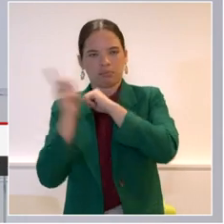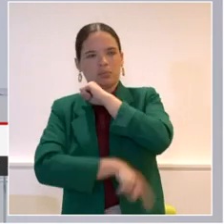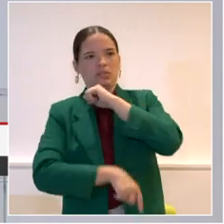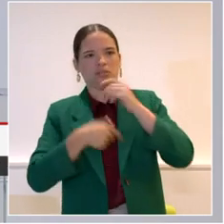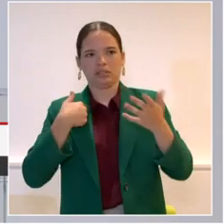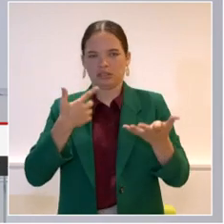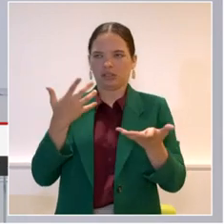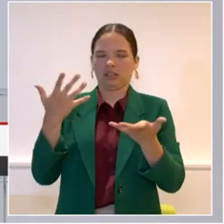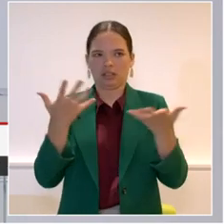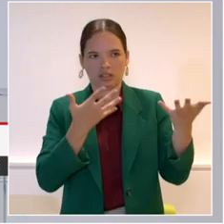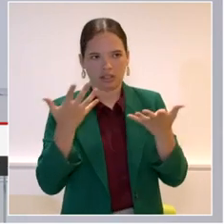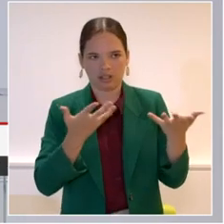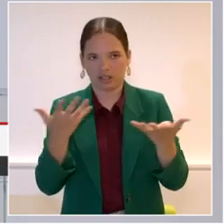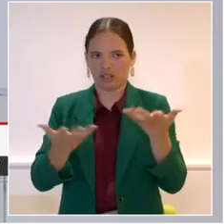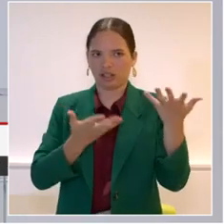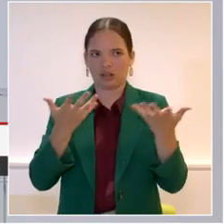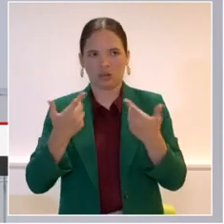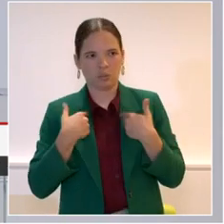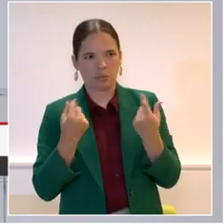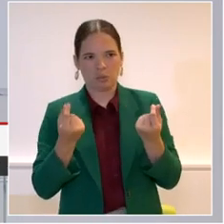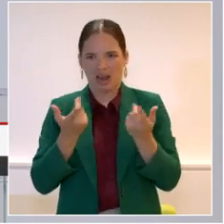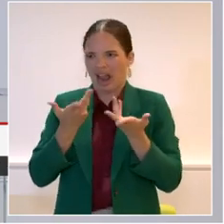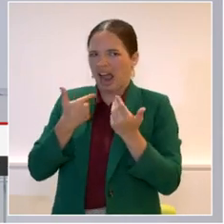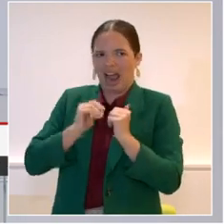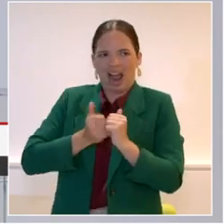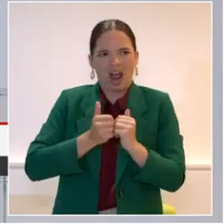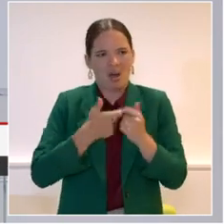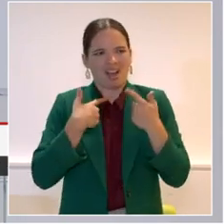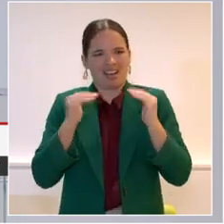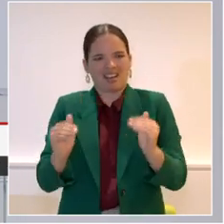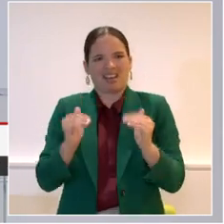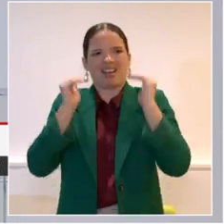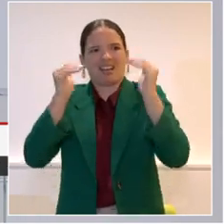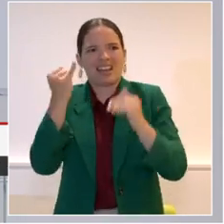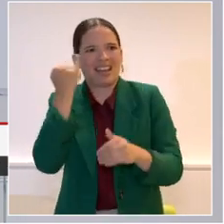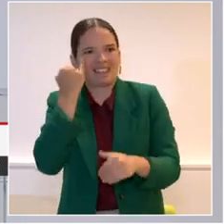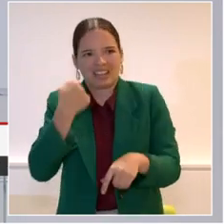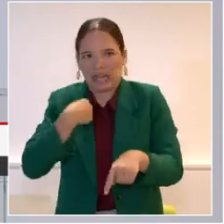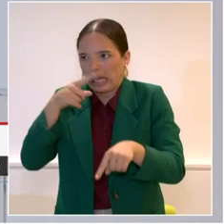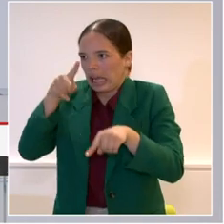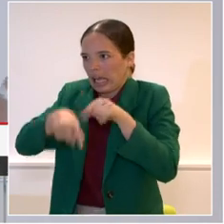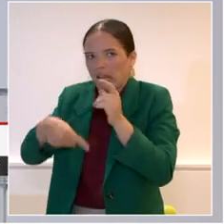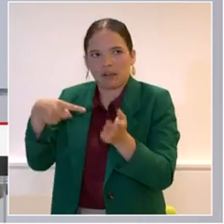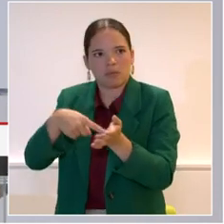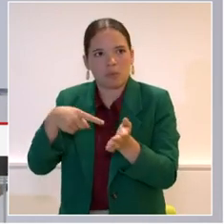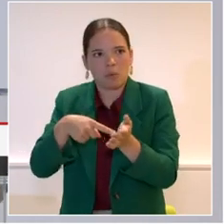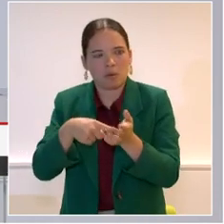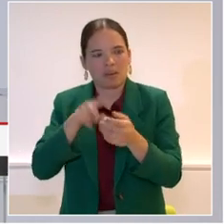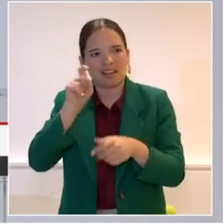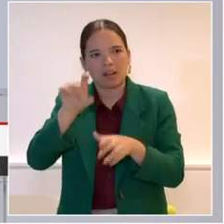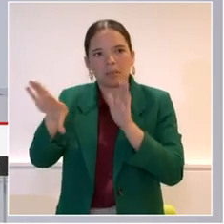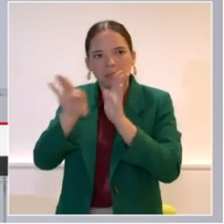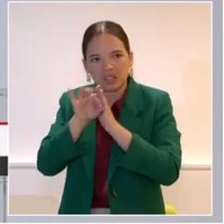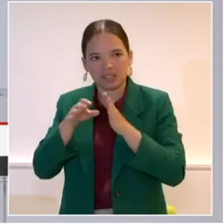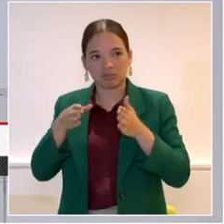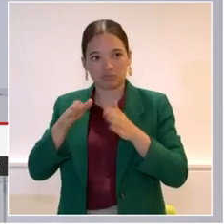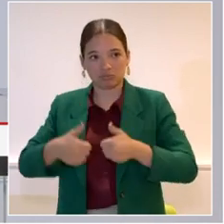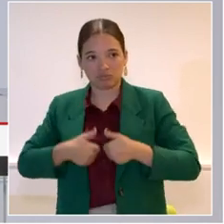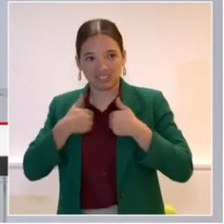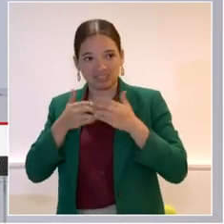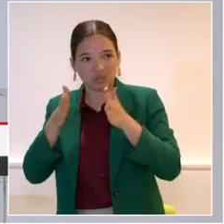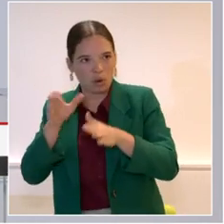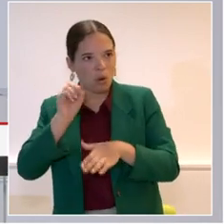are you supposed to pull up yourself from your bootstraps if you have to choose between being on the street again and taking a